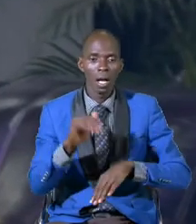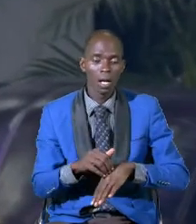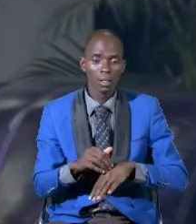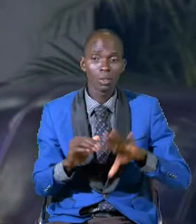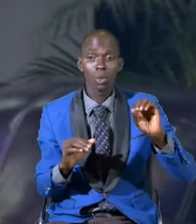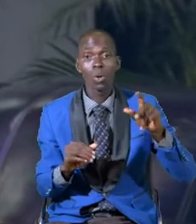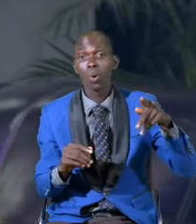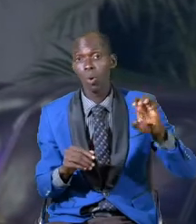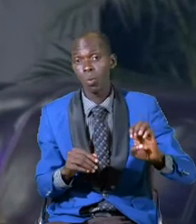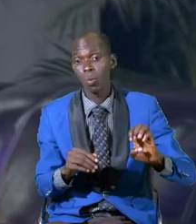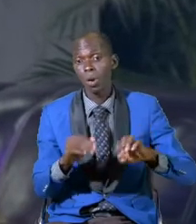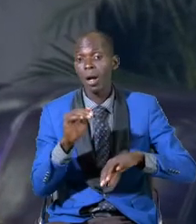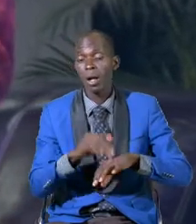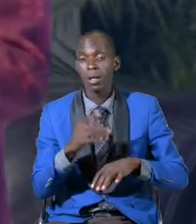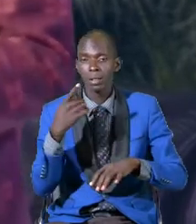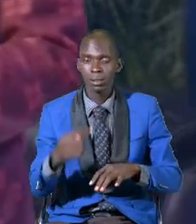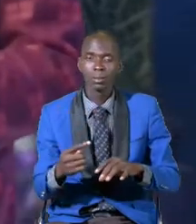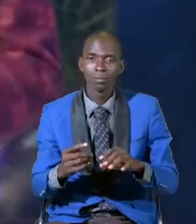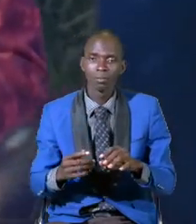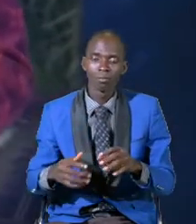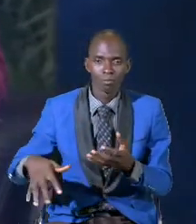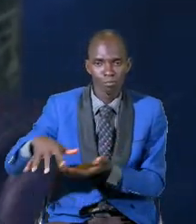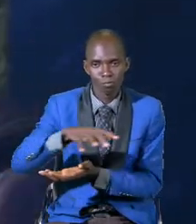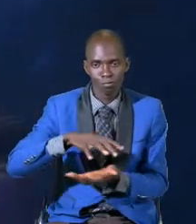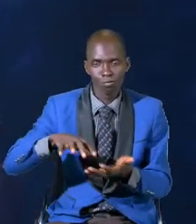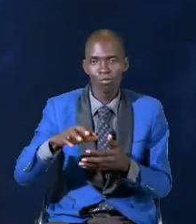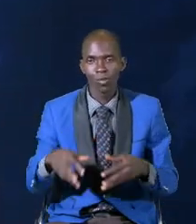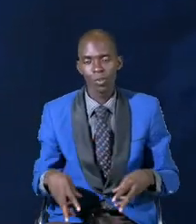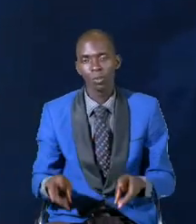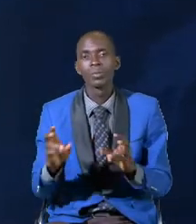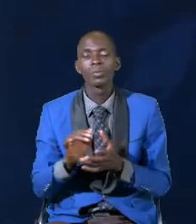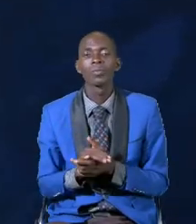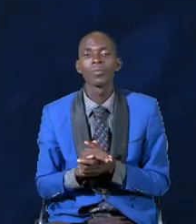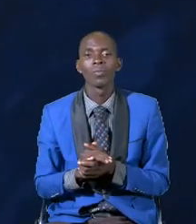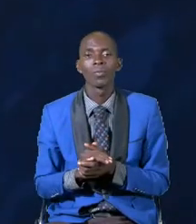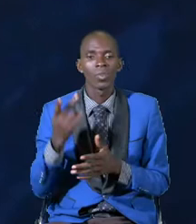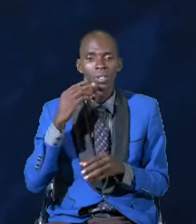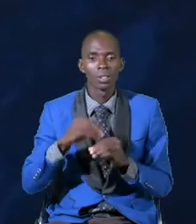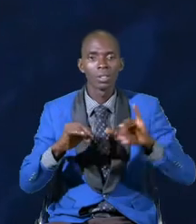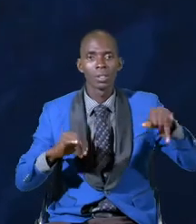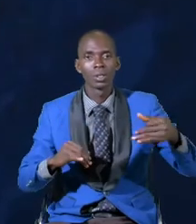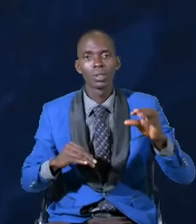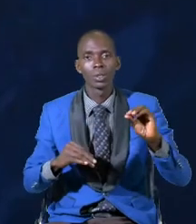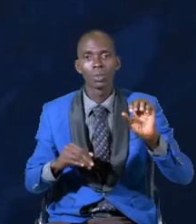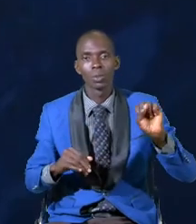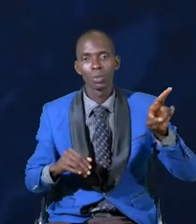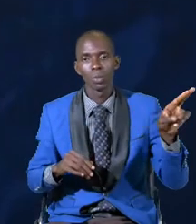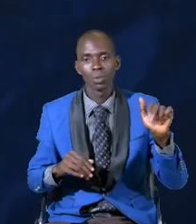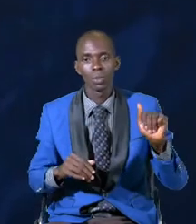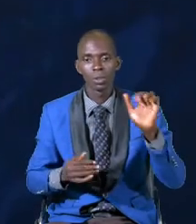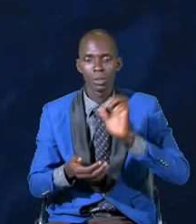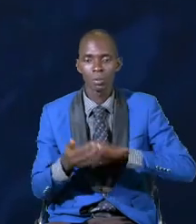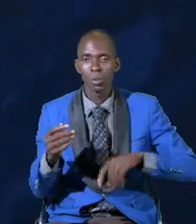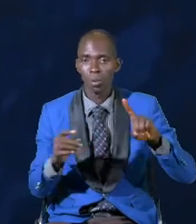the crossroads. We're looking at Joshua chapter 1 verse 5. Take this, Joshua is gone. You